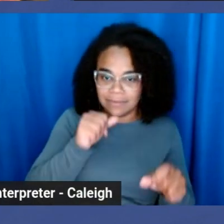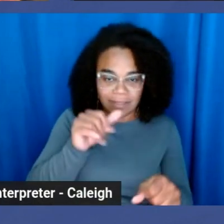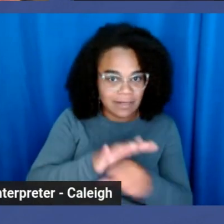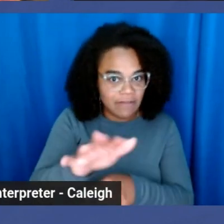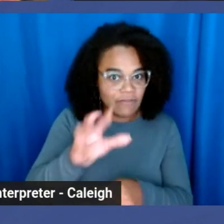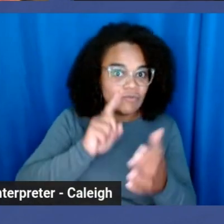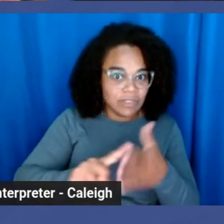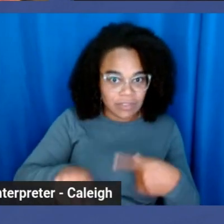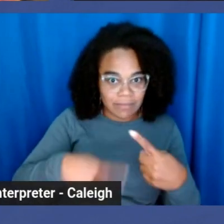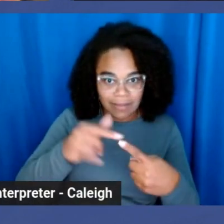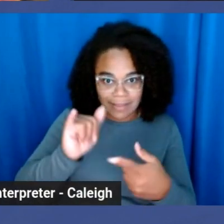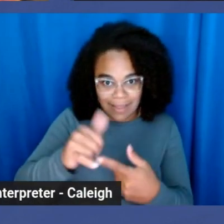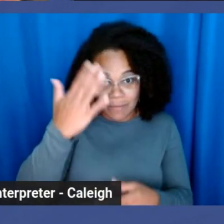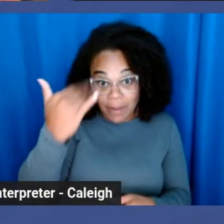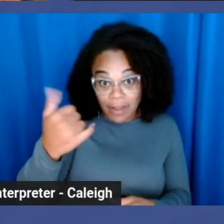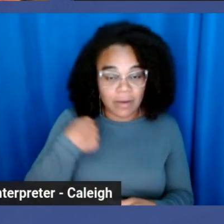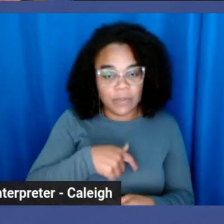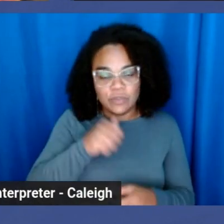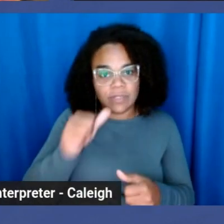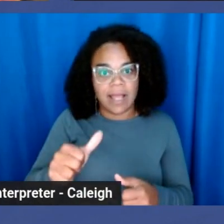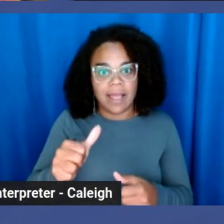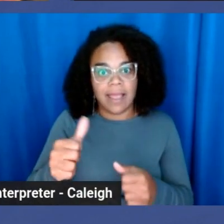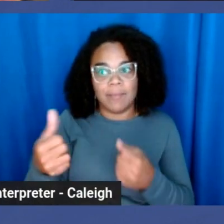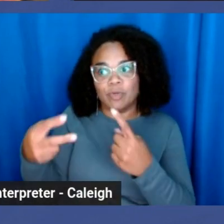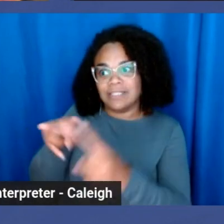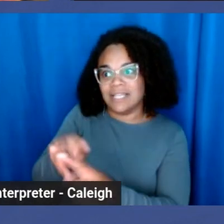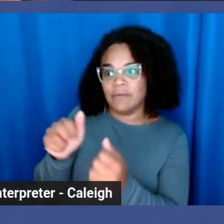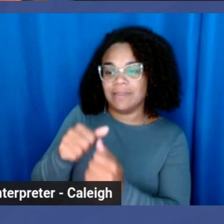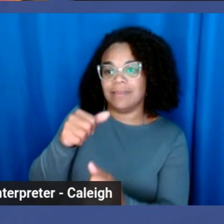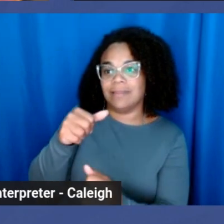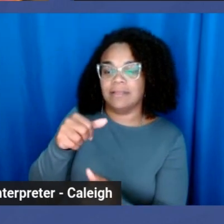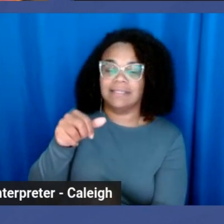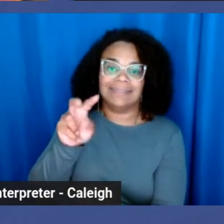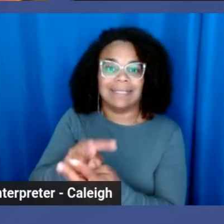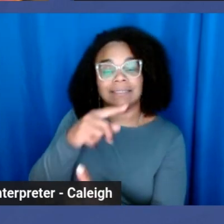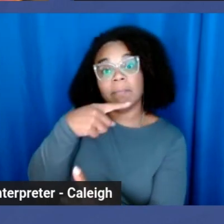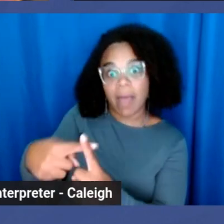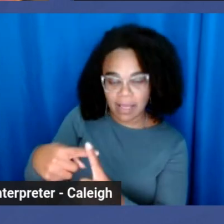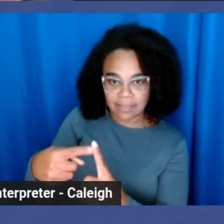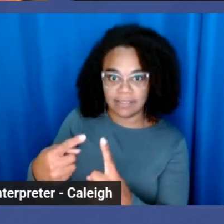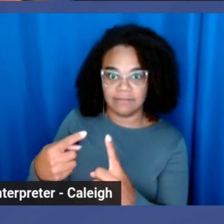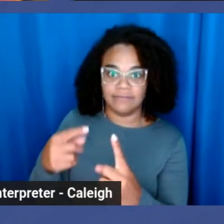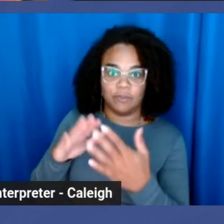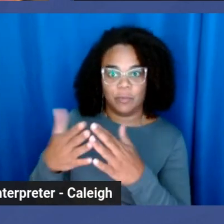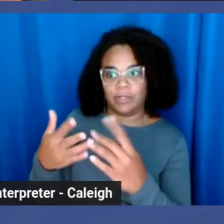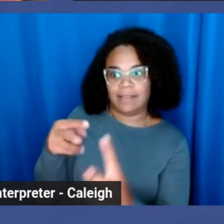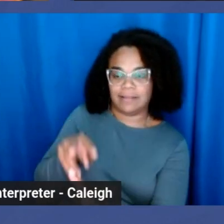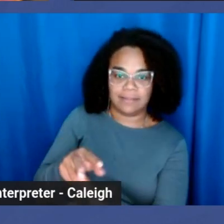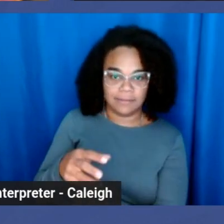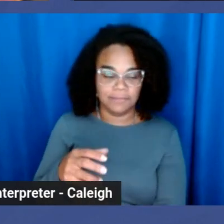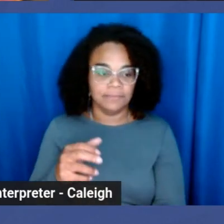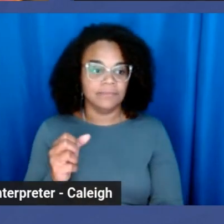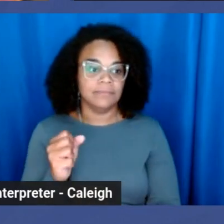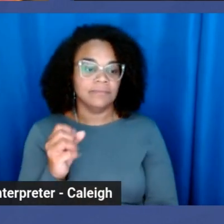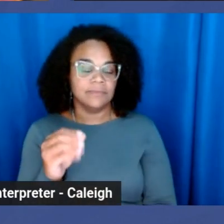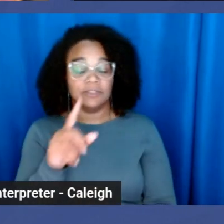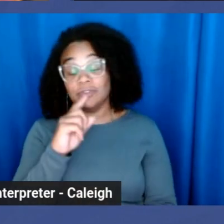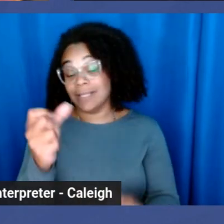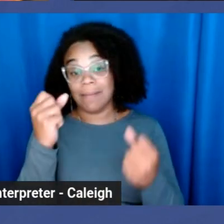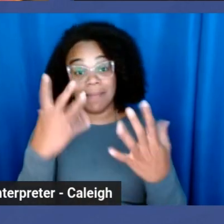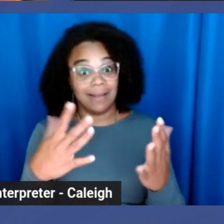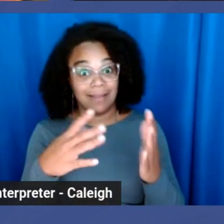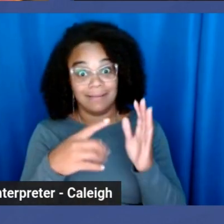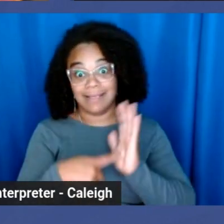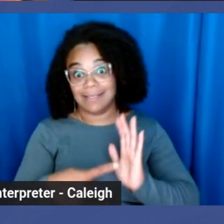taking this very sex positive lens or community focused lens. So there's so many examples. I mean, I'm happy to give